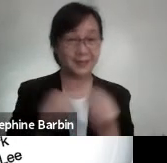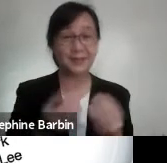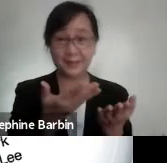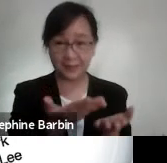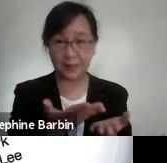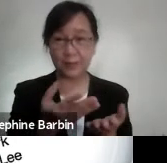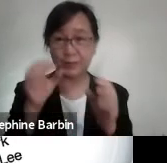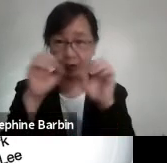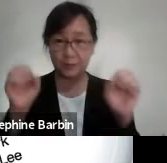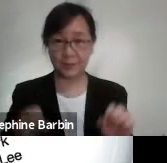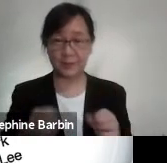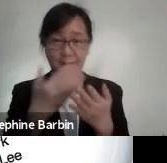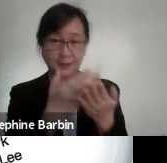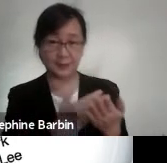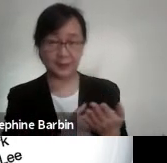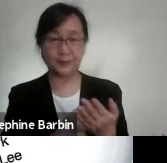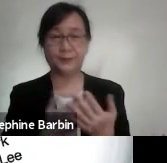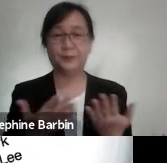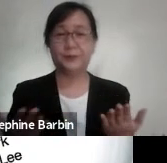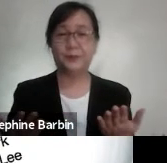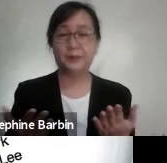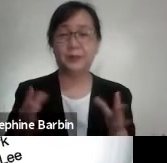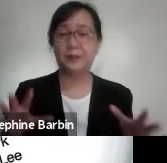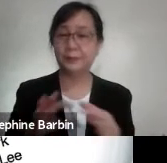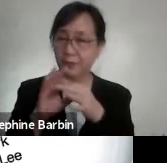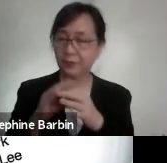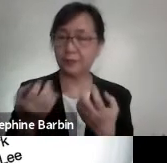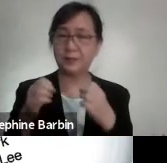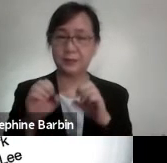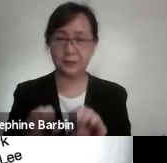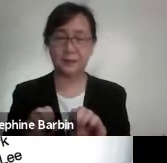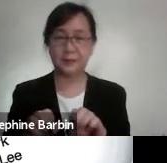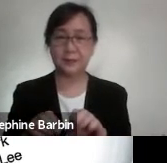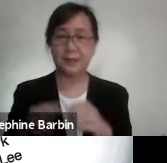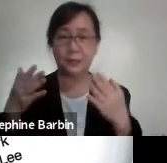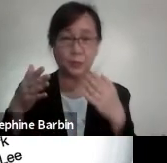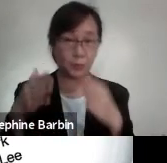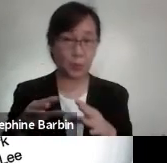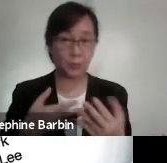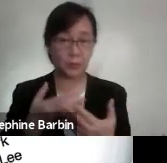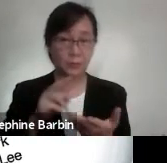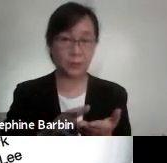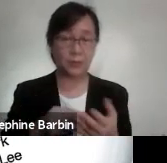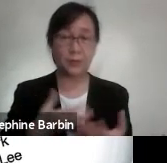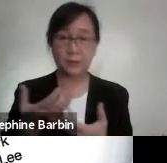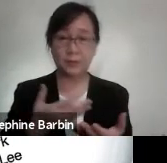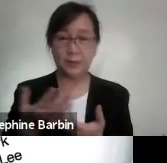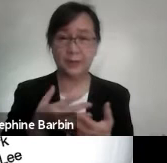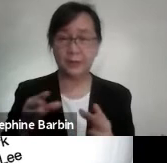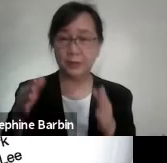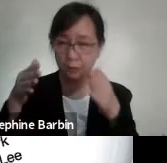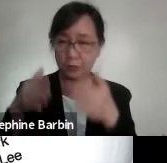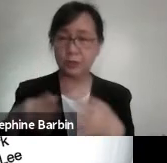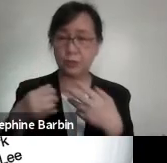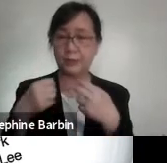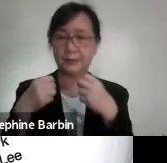moment. Indeed, the collaborative effort that underpinned the consultations really speaks to the strengths of the child rights